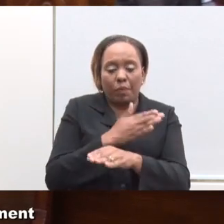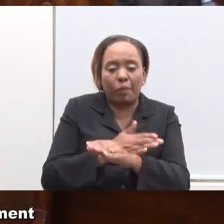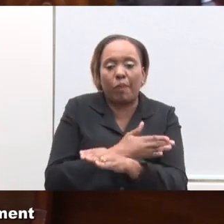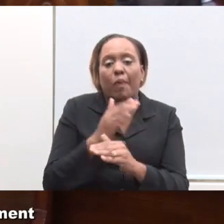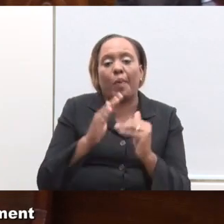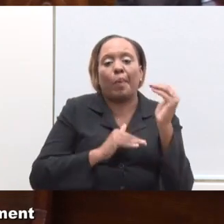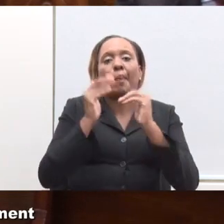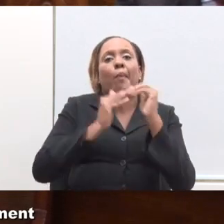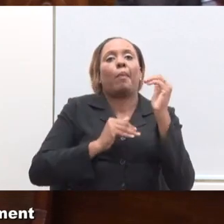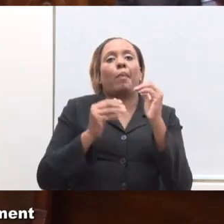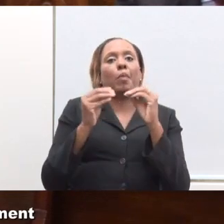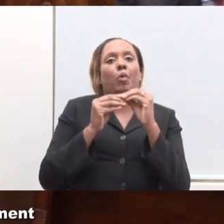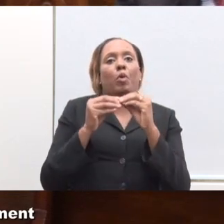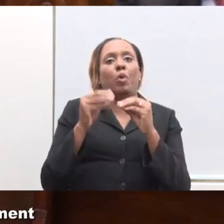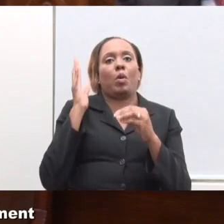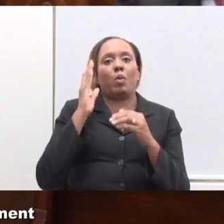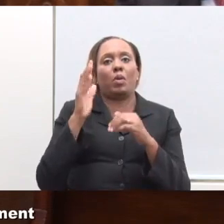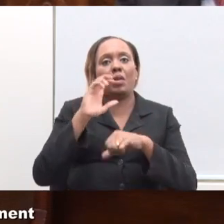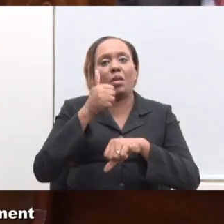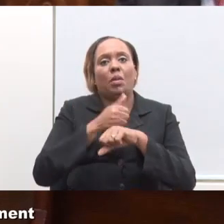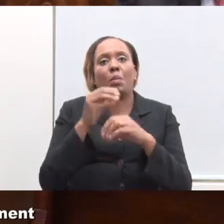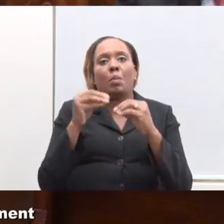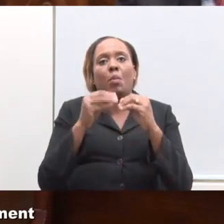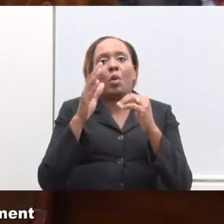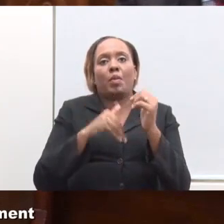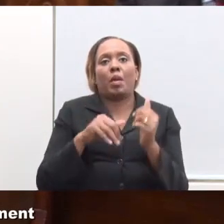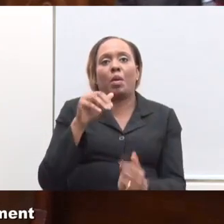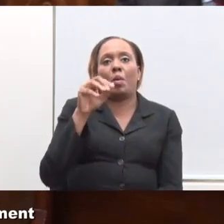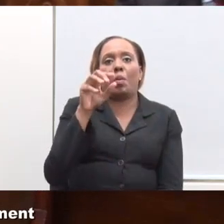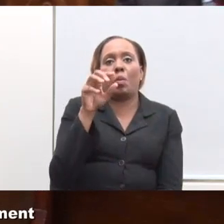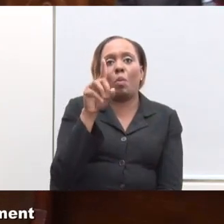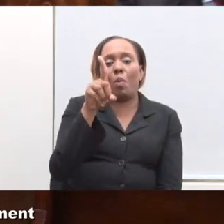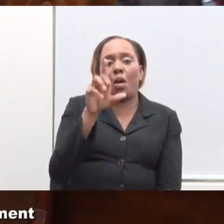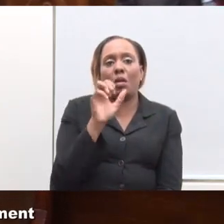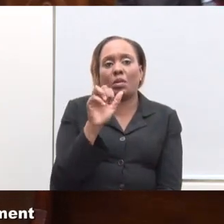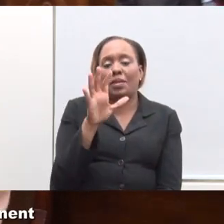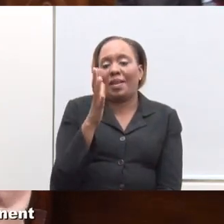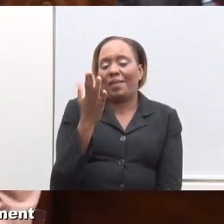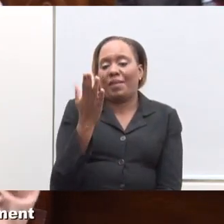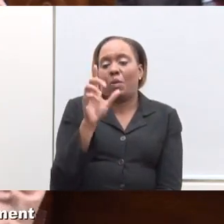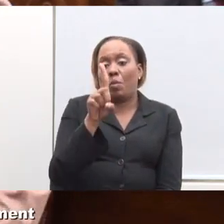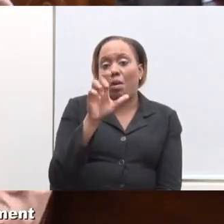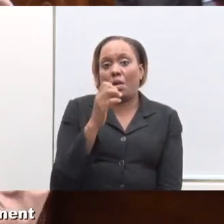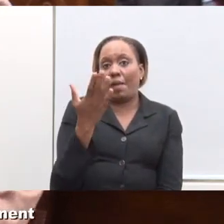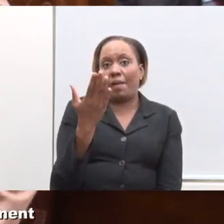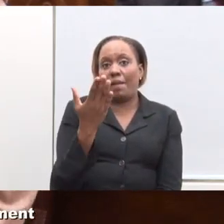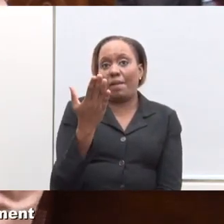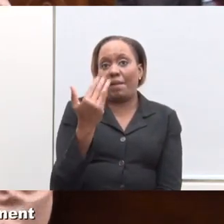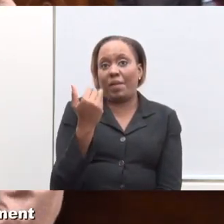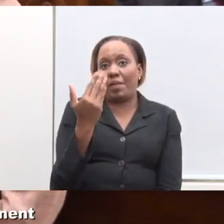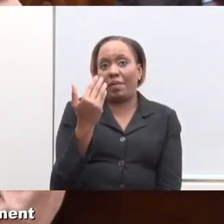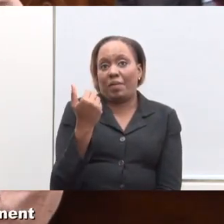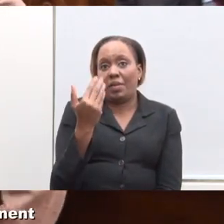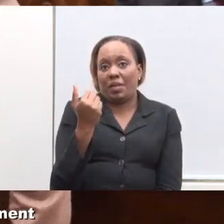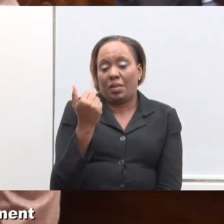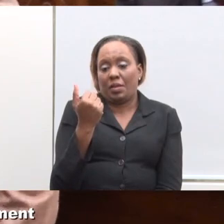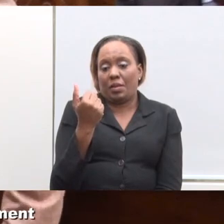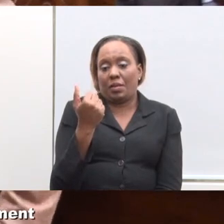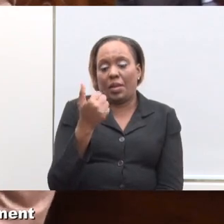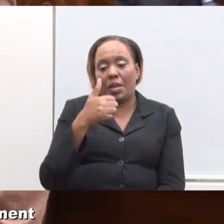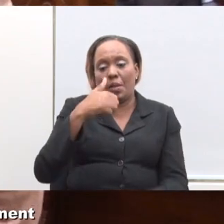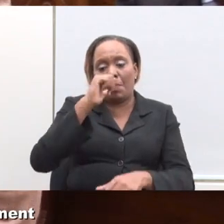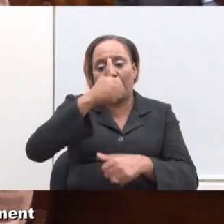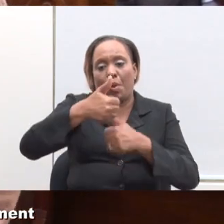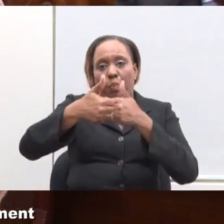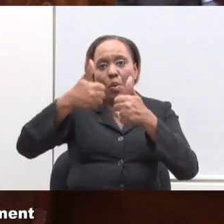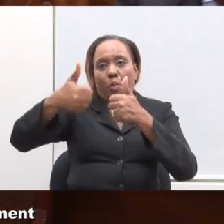than 115 vending chattel houses and a butcher's block that is being relocated from the